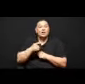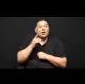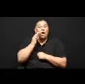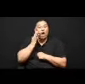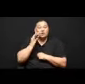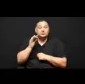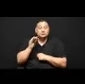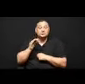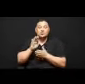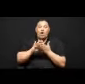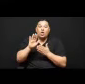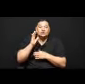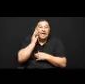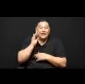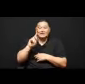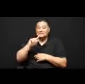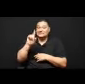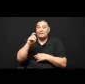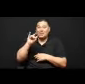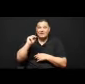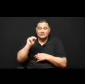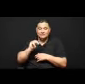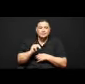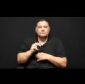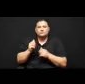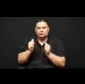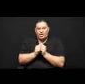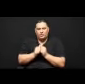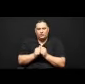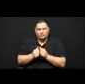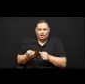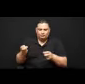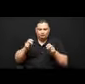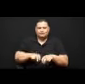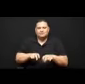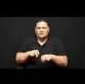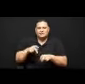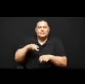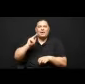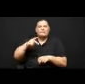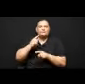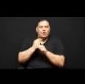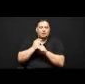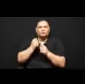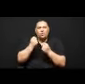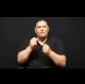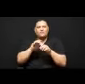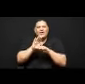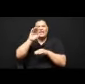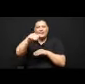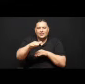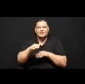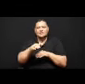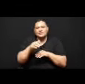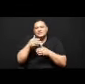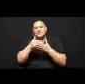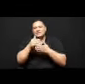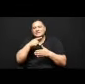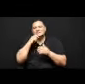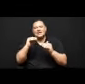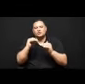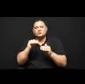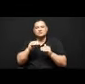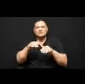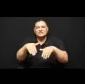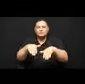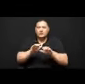into the pickup, drove to the hill behind the desert cemetery. where a big white Y for